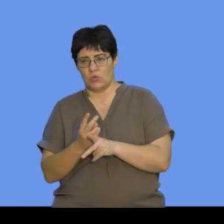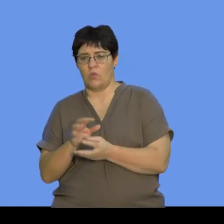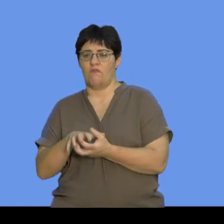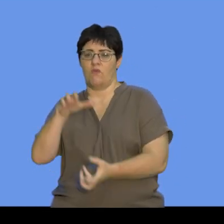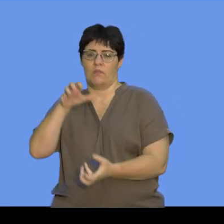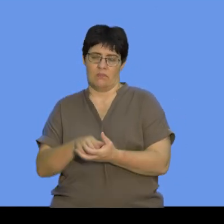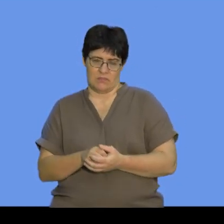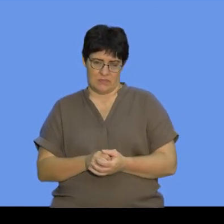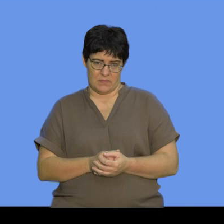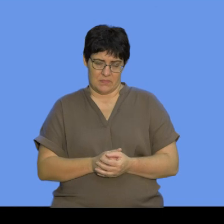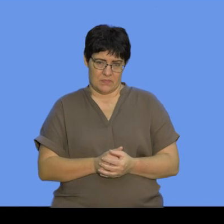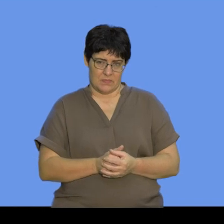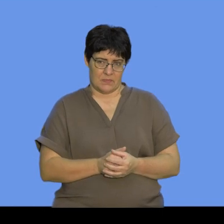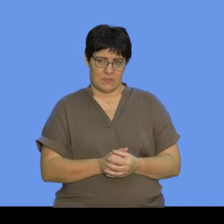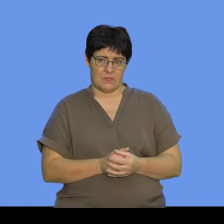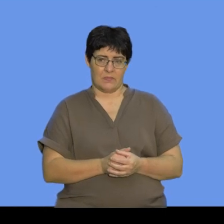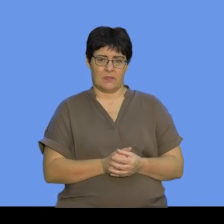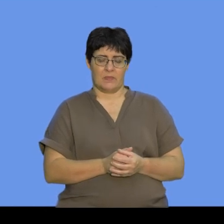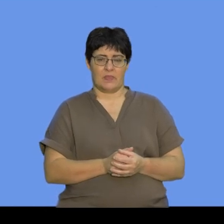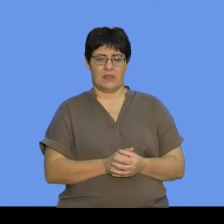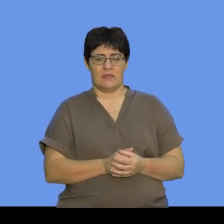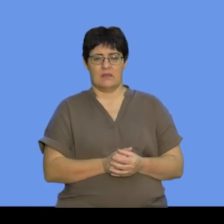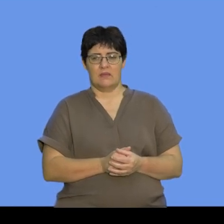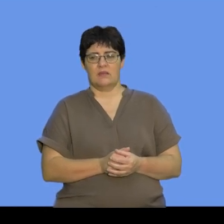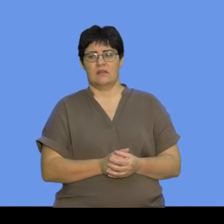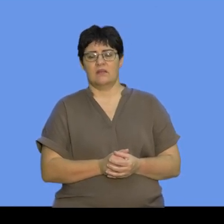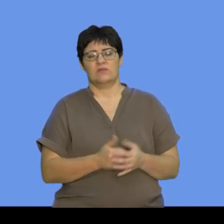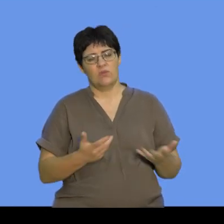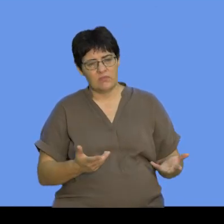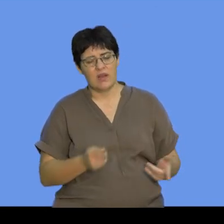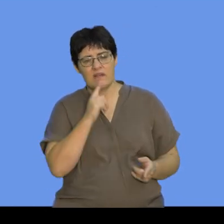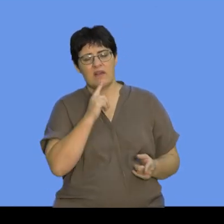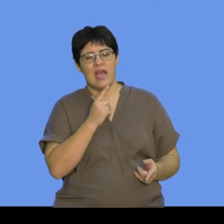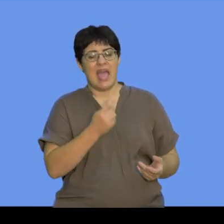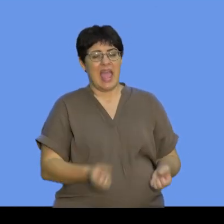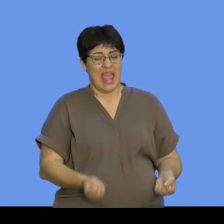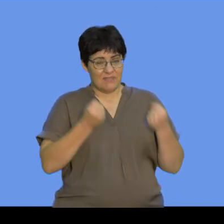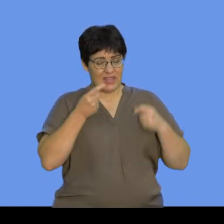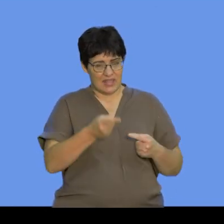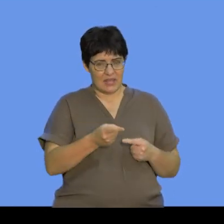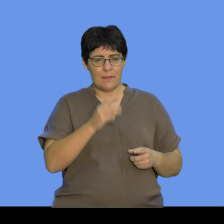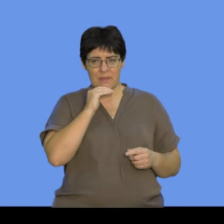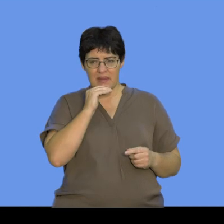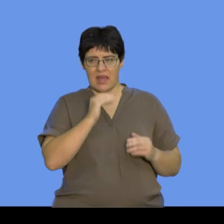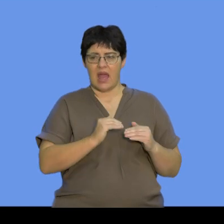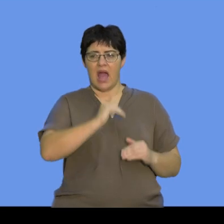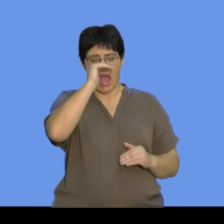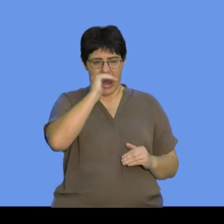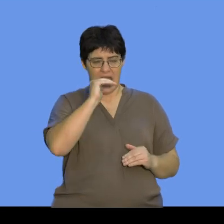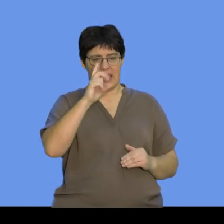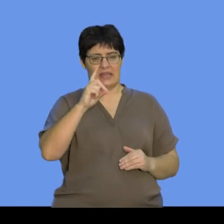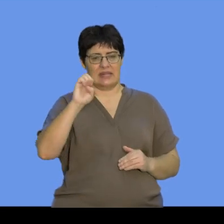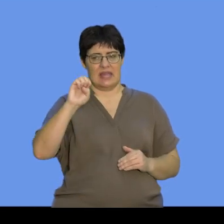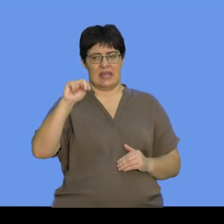the mass, right? Okay, so a solid substance that is heavy for its size is a substance with a high density,